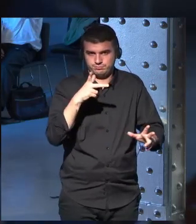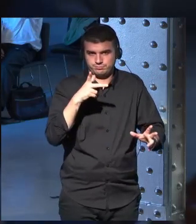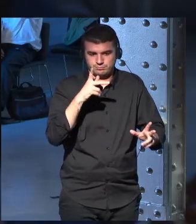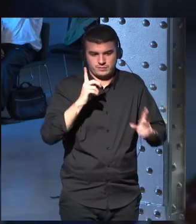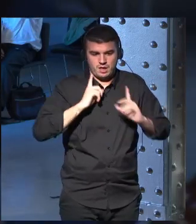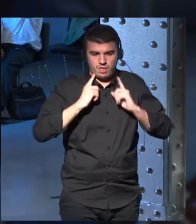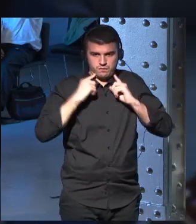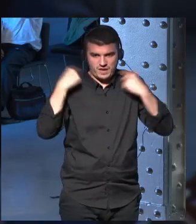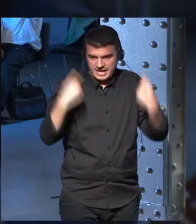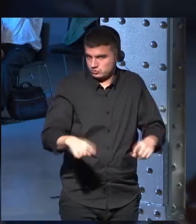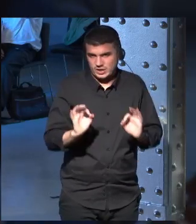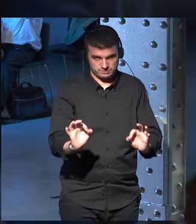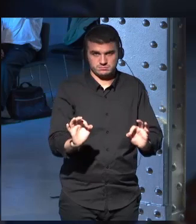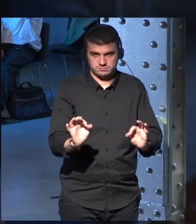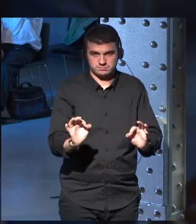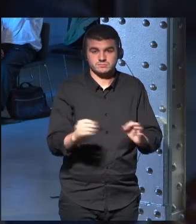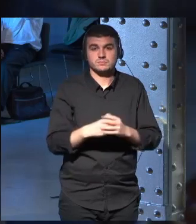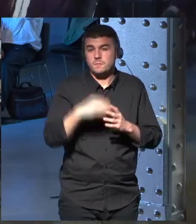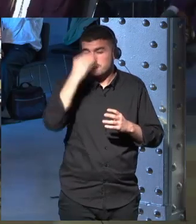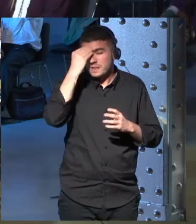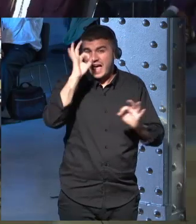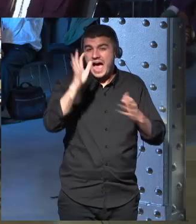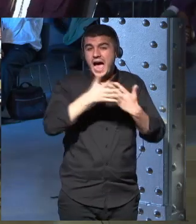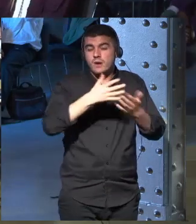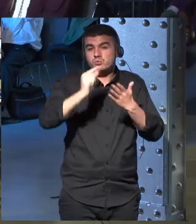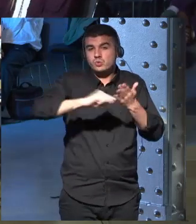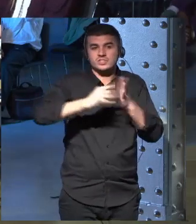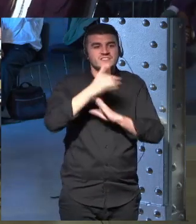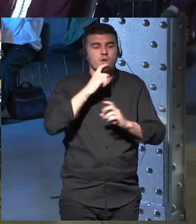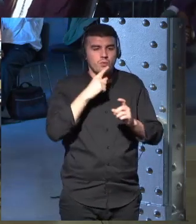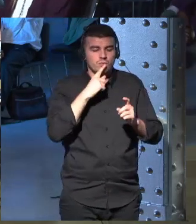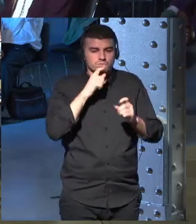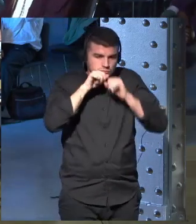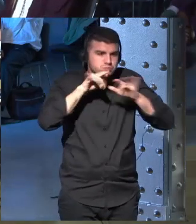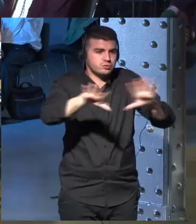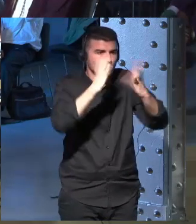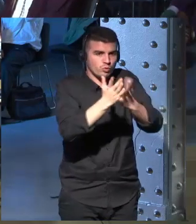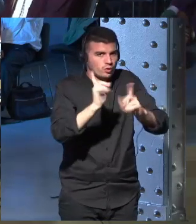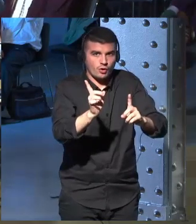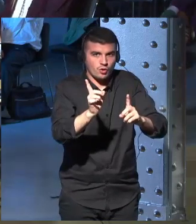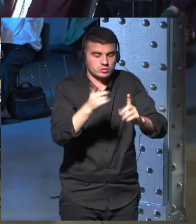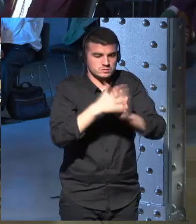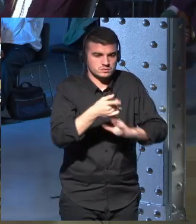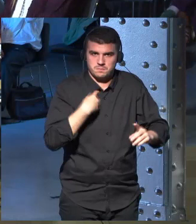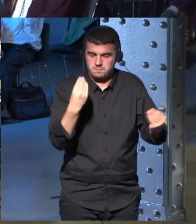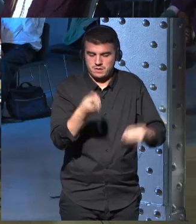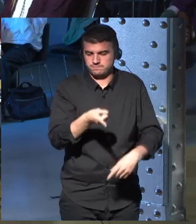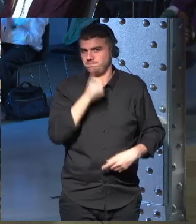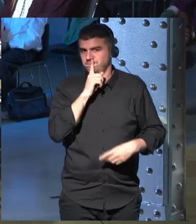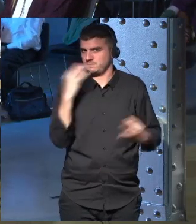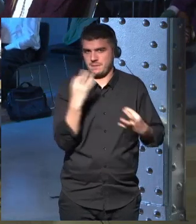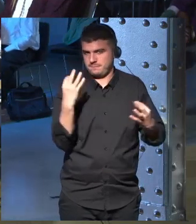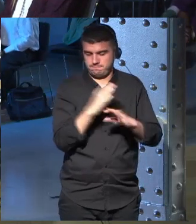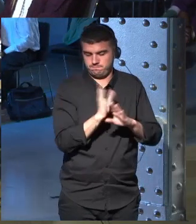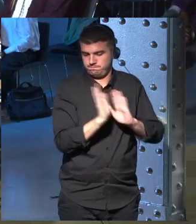ought simply to shut up. But I think it's obvious to anyone that the books are not about the historical Jesus,